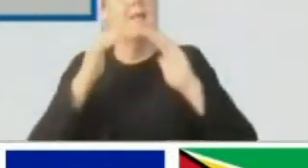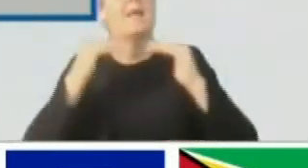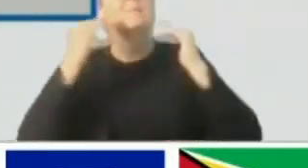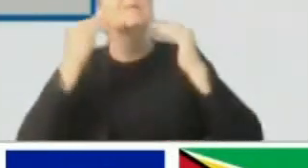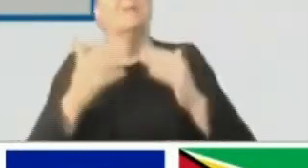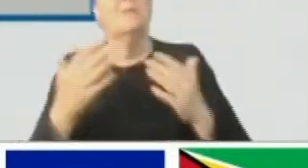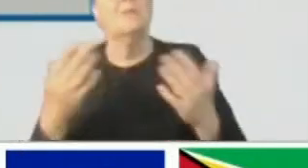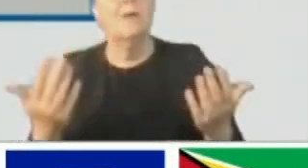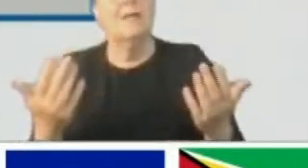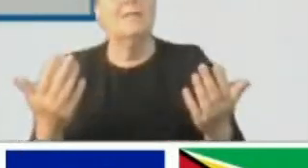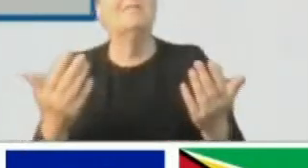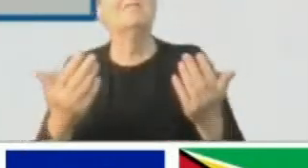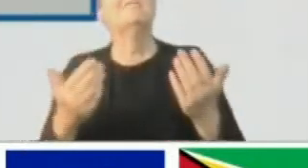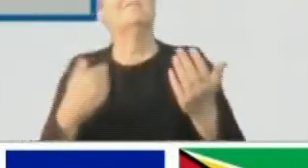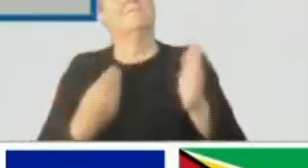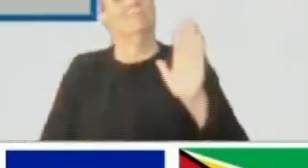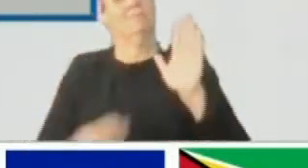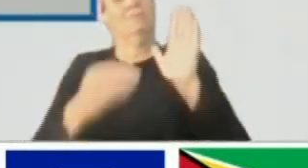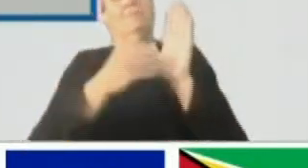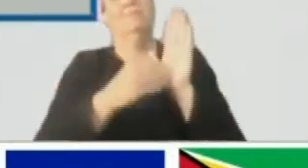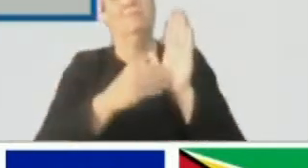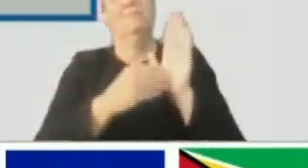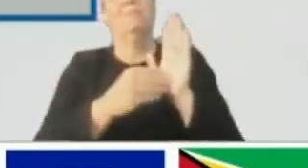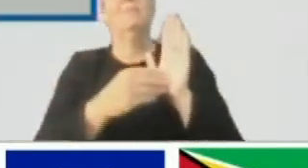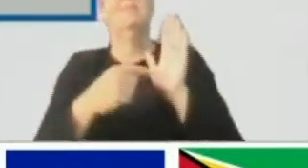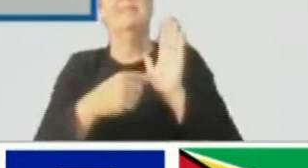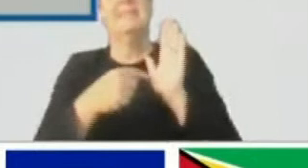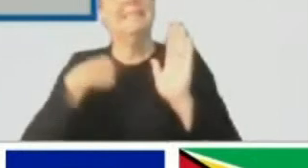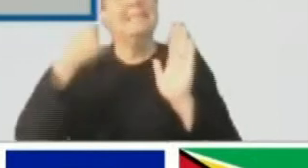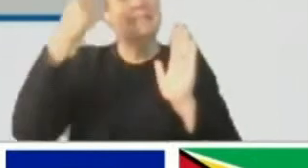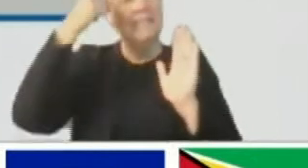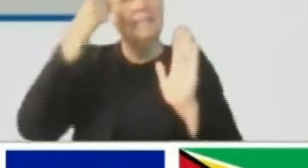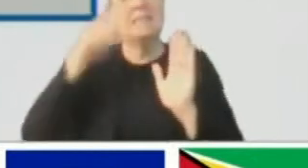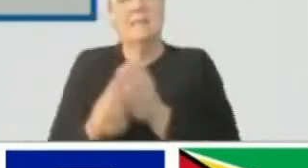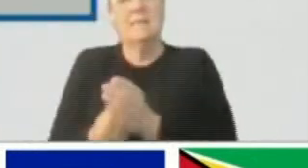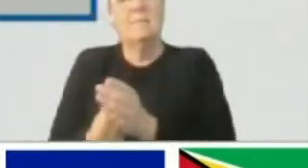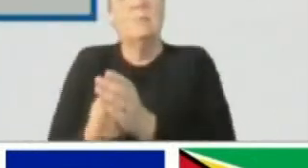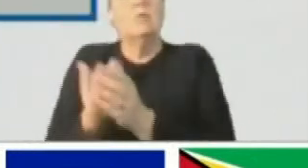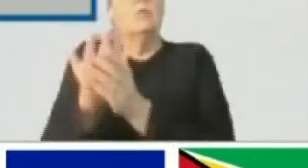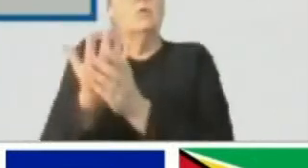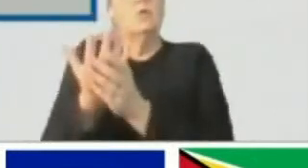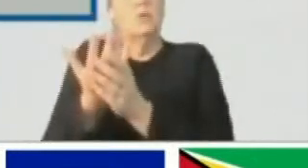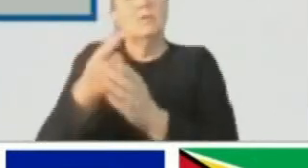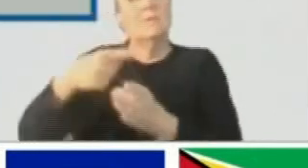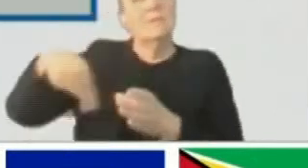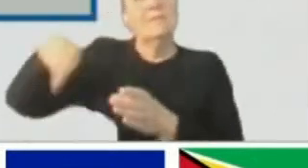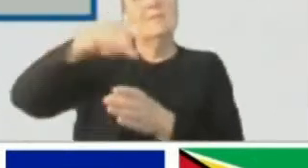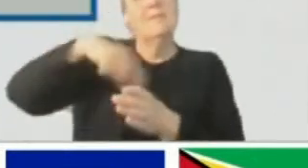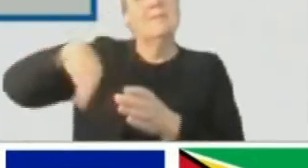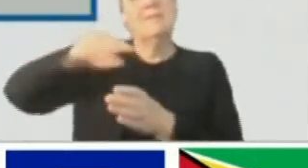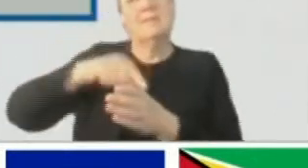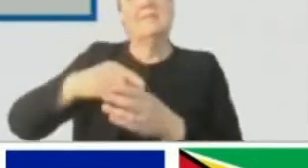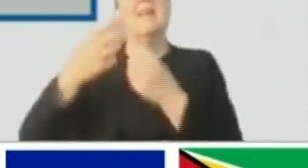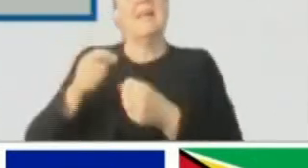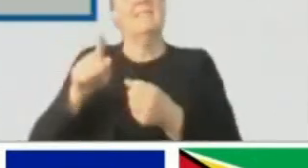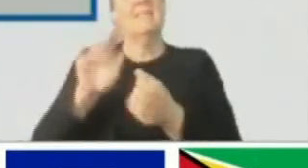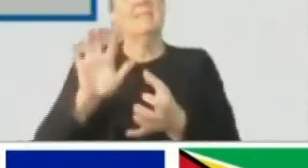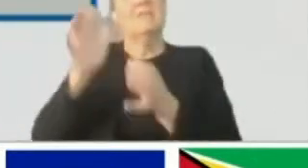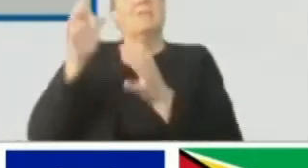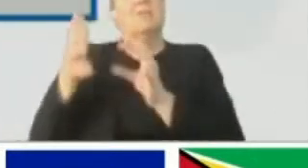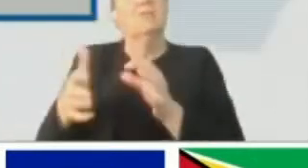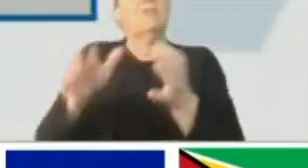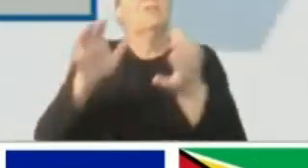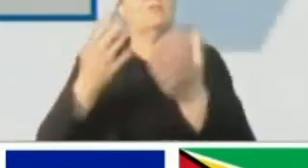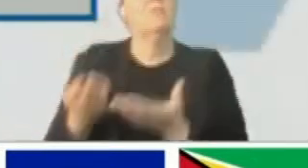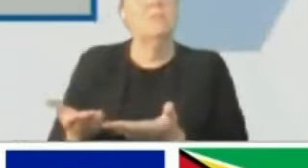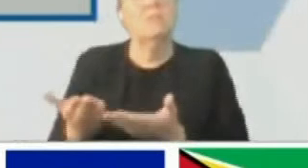to include the concerns of emerging groups that are uniquely affected by disasters. We therefore welcome the contributions that